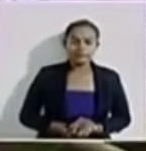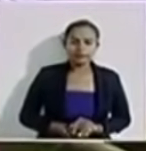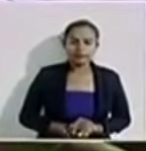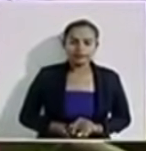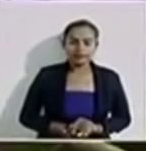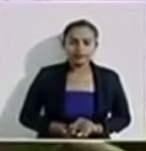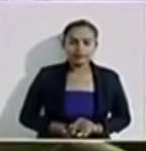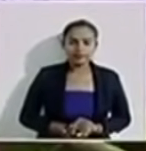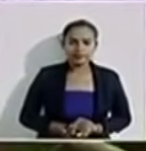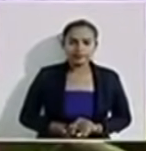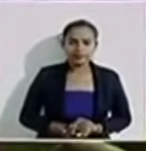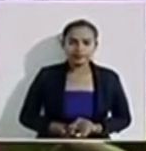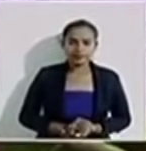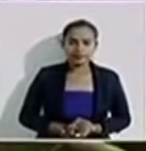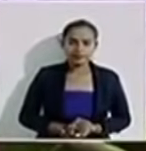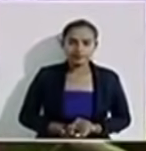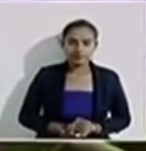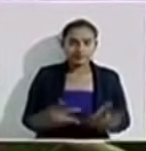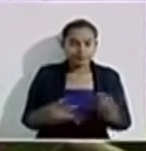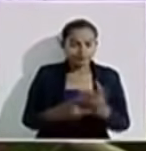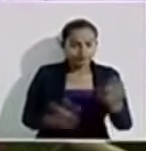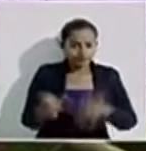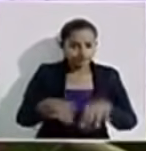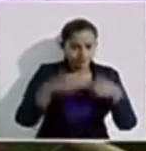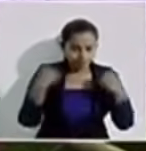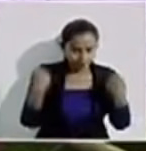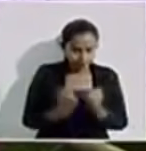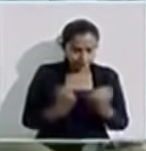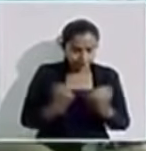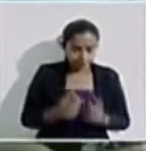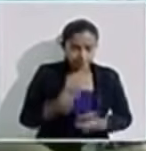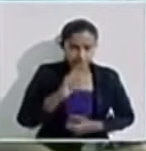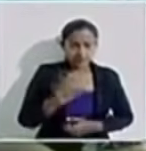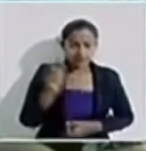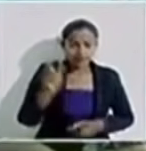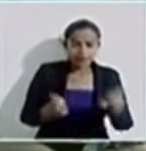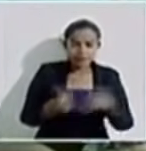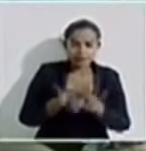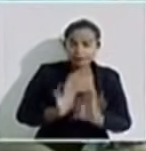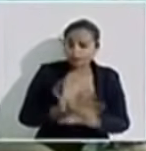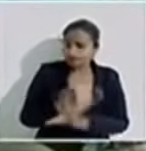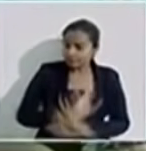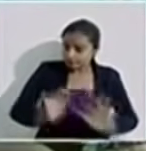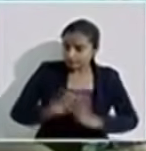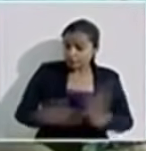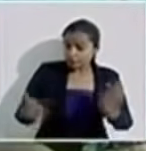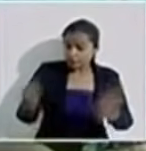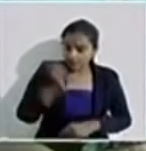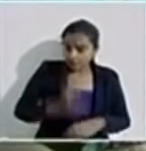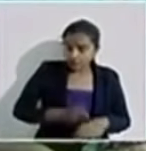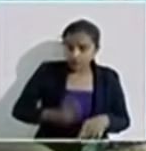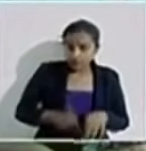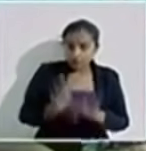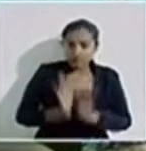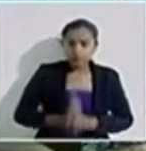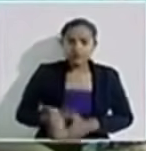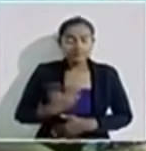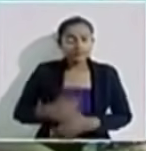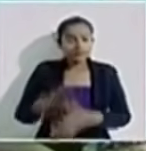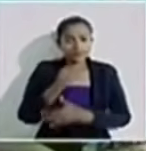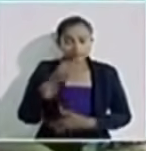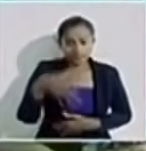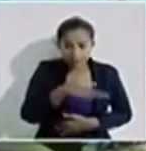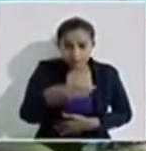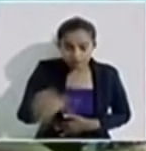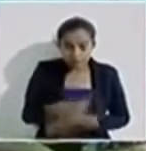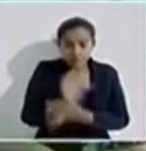Farmers' organizations charge authorities have not only threatened the ancient hydraulic heritage of Sri Lanka, but have also handed over